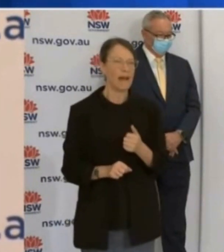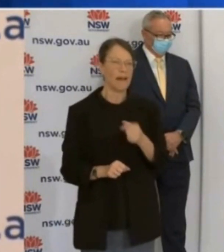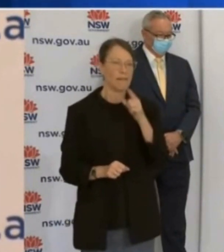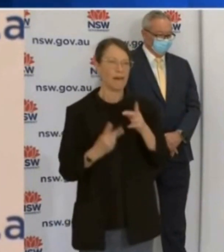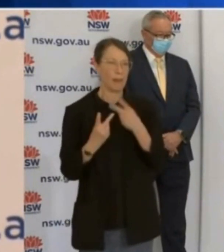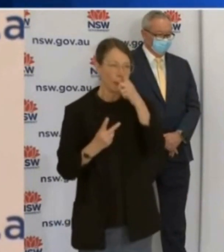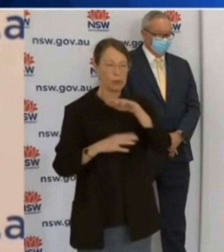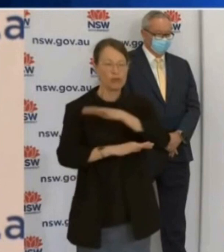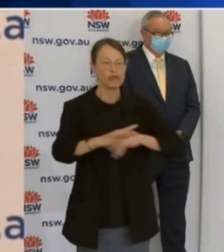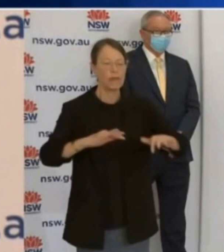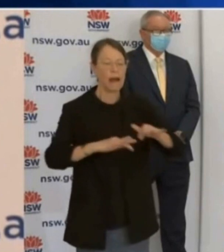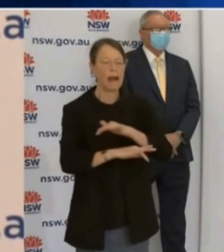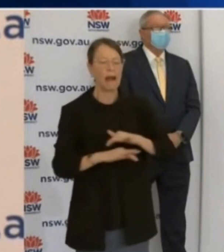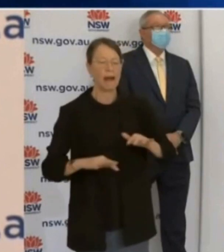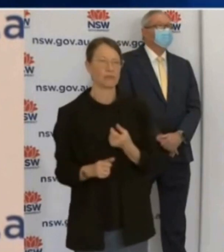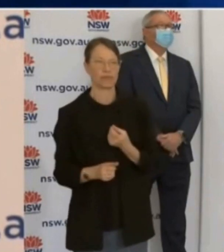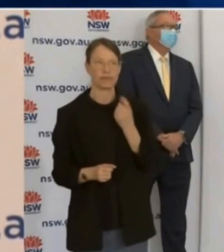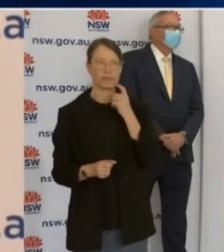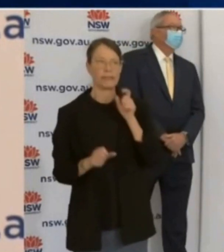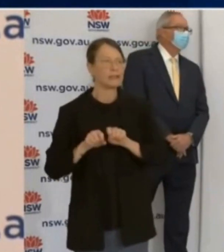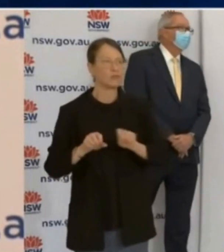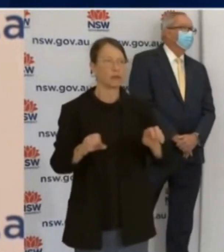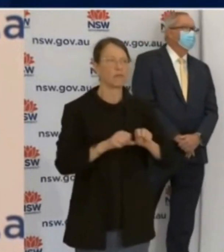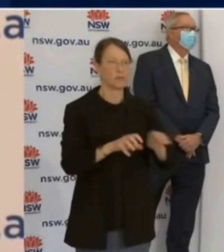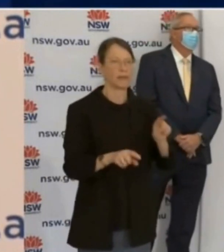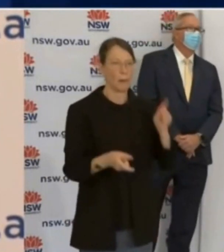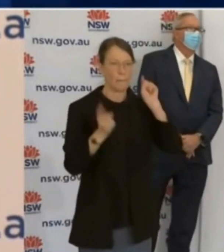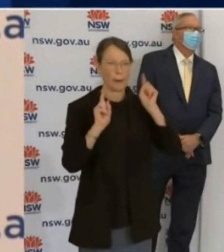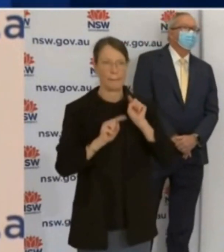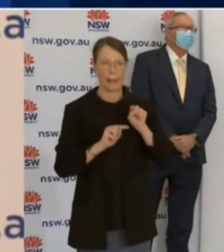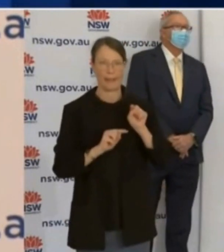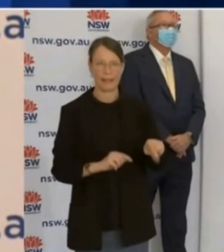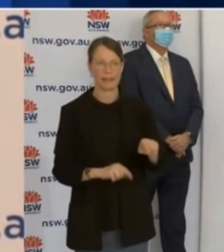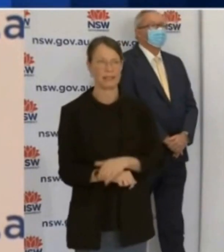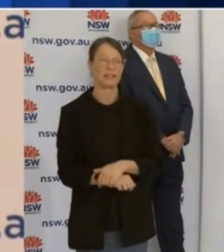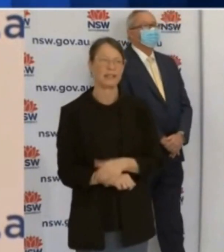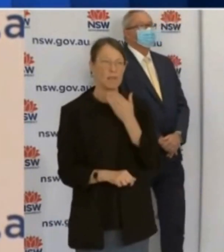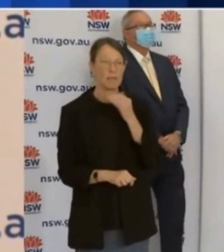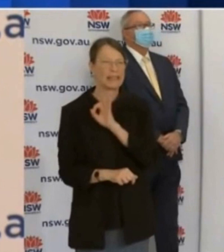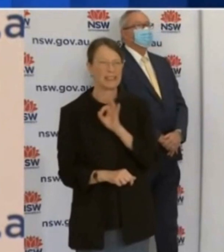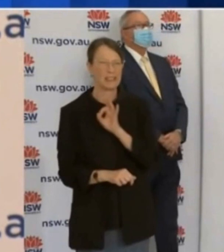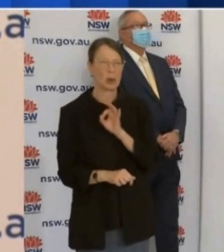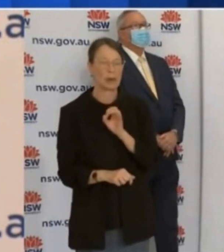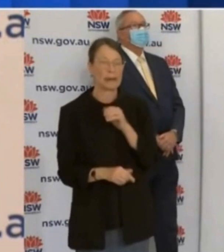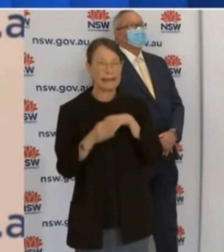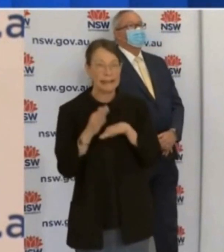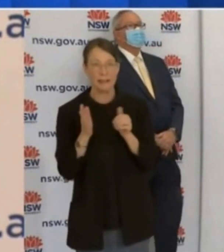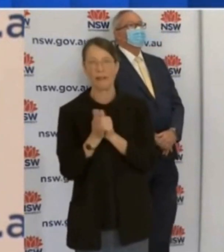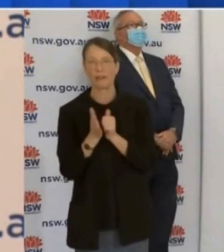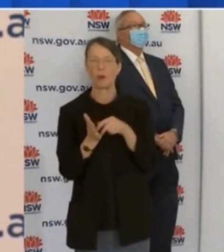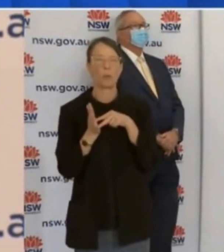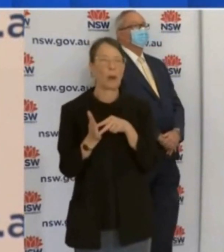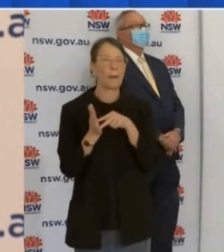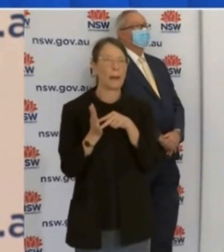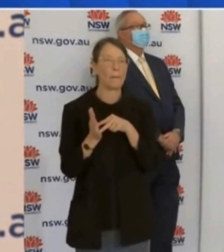I think I've repeatedly messaged about the fact that I really want people to be staying outside of shops and waiting outside and going in almost